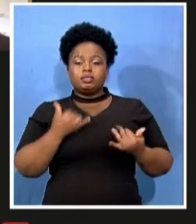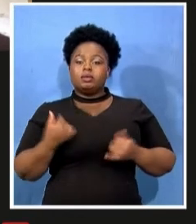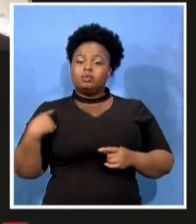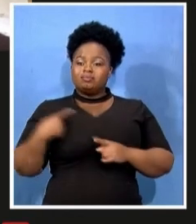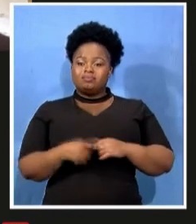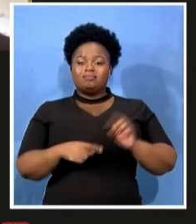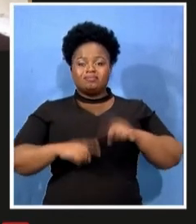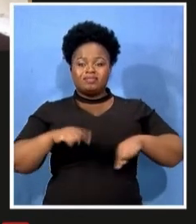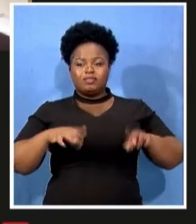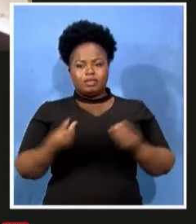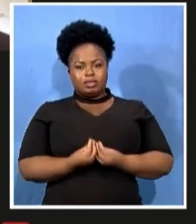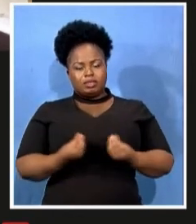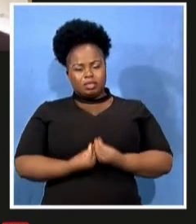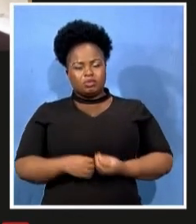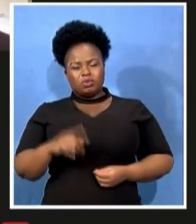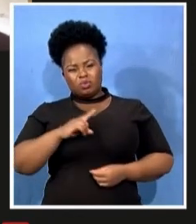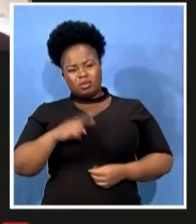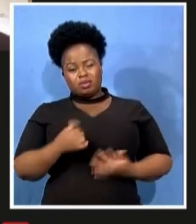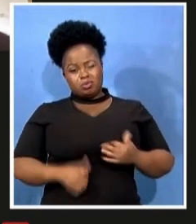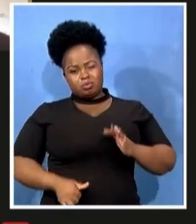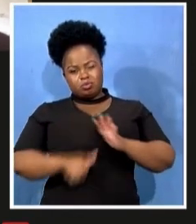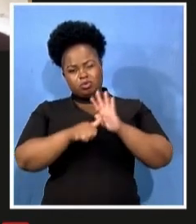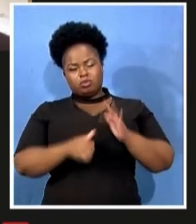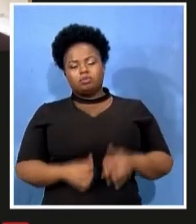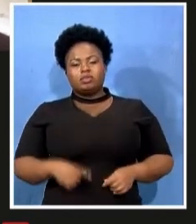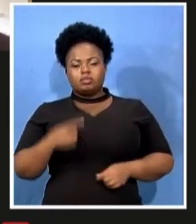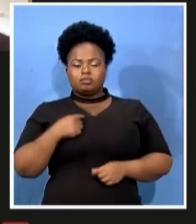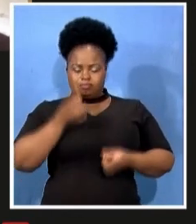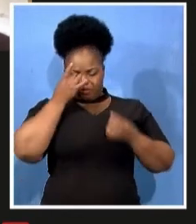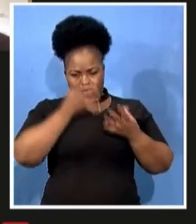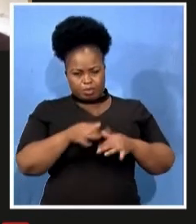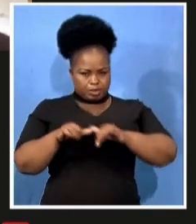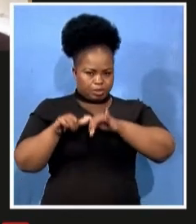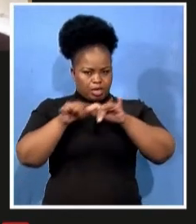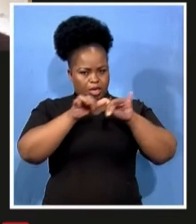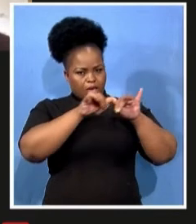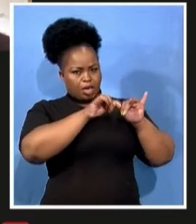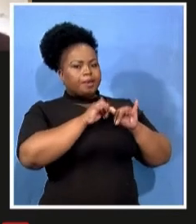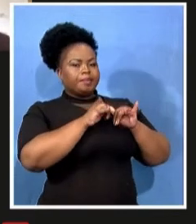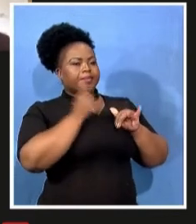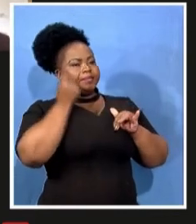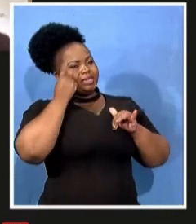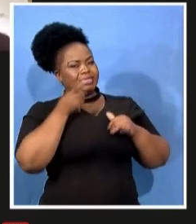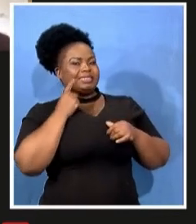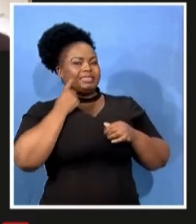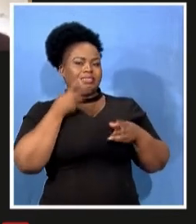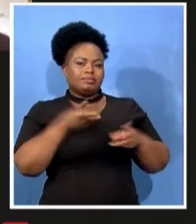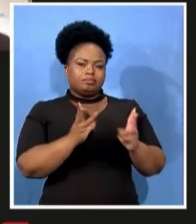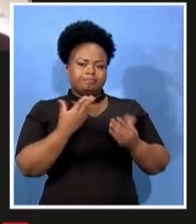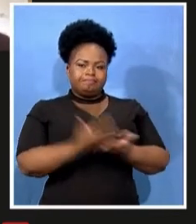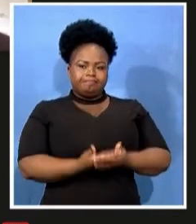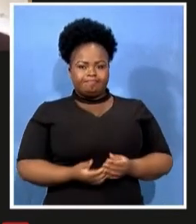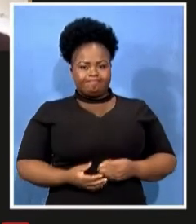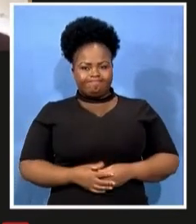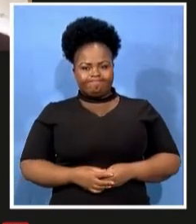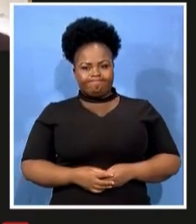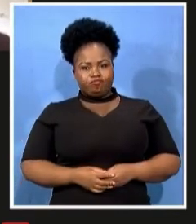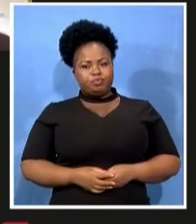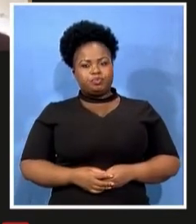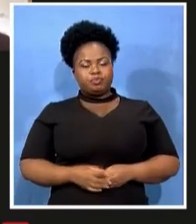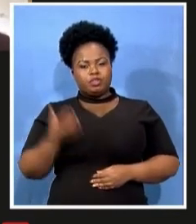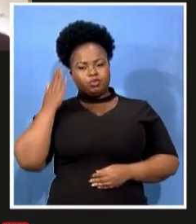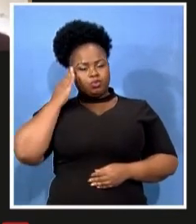actually send one message so that we are able to get everyone to understand what exactly the program is all about. So